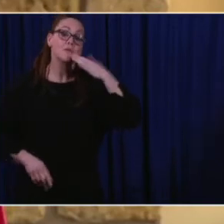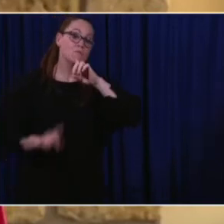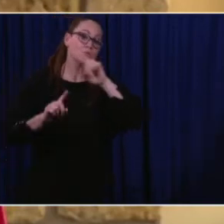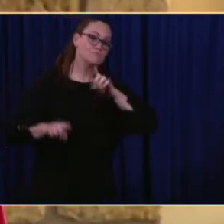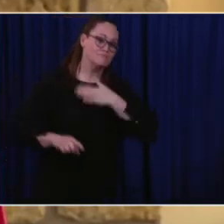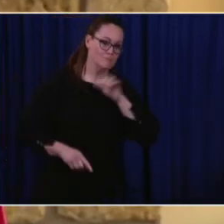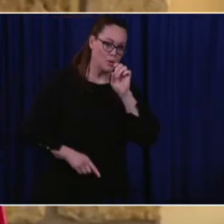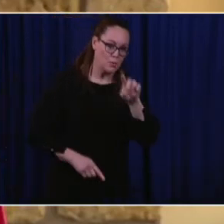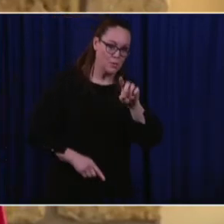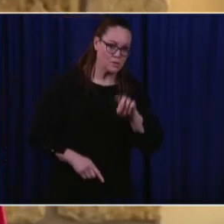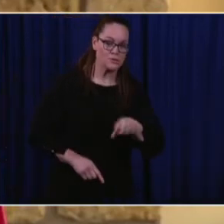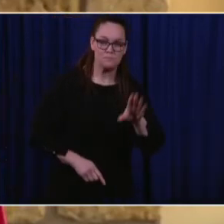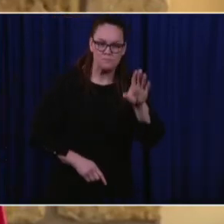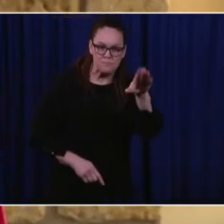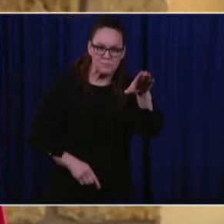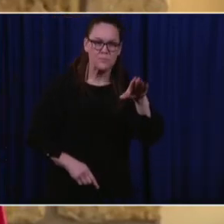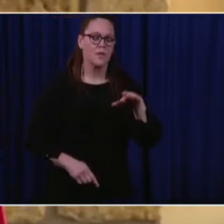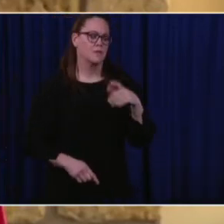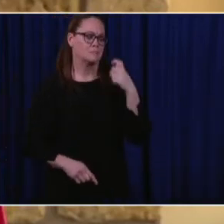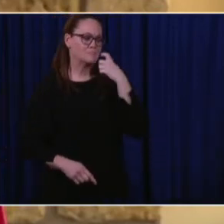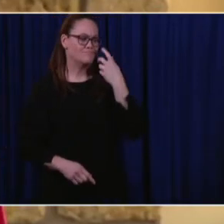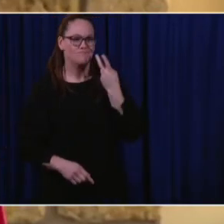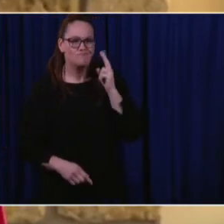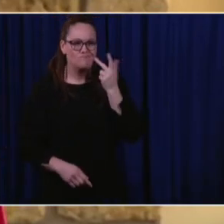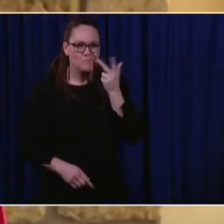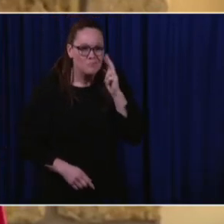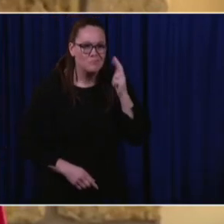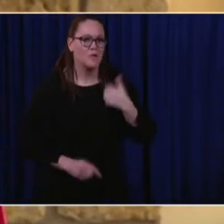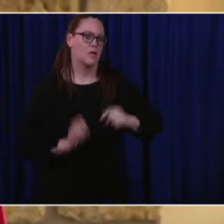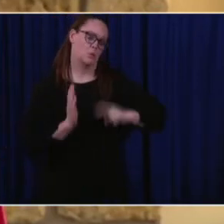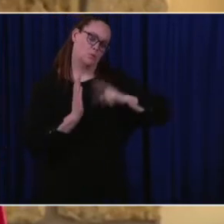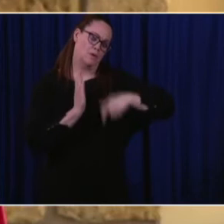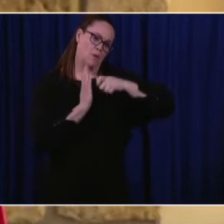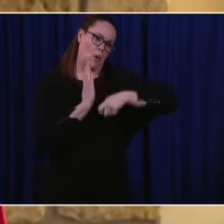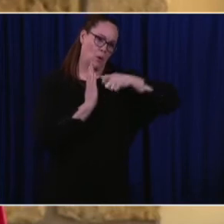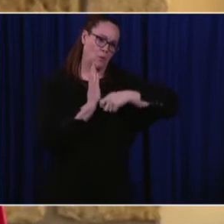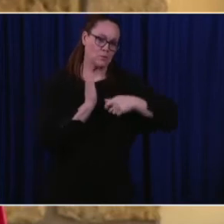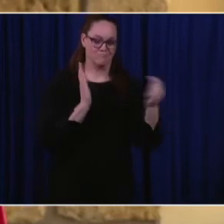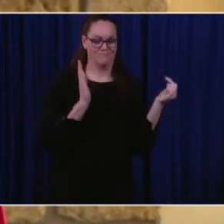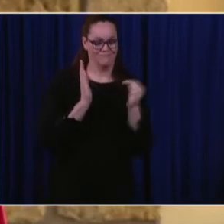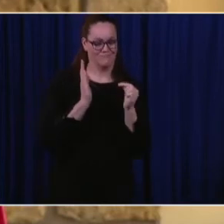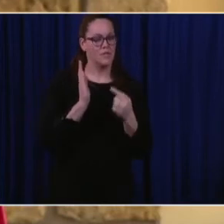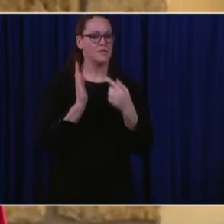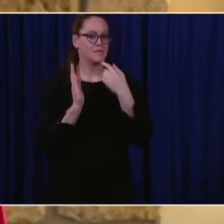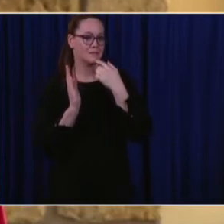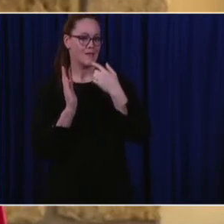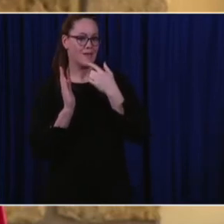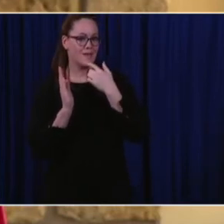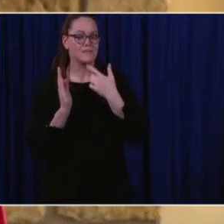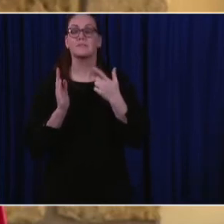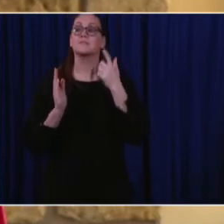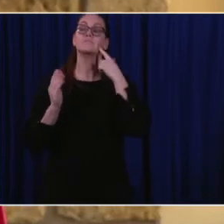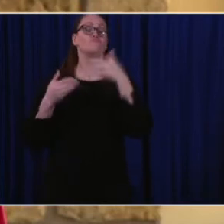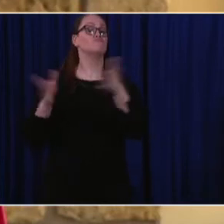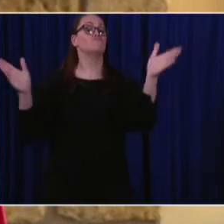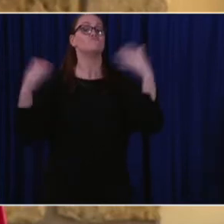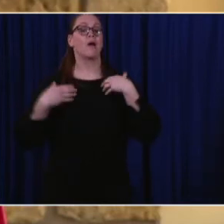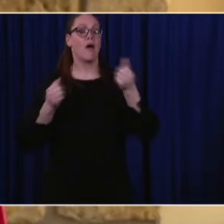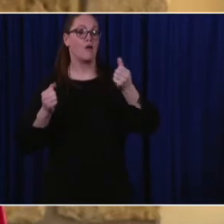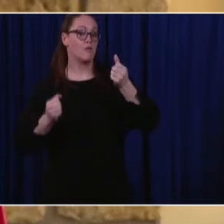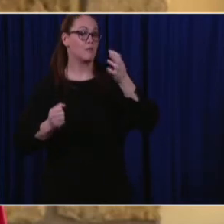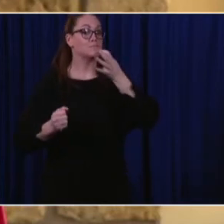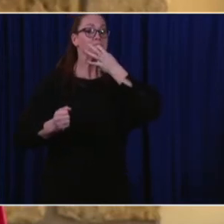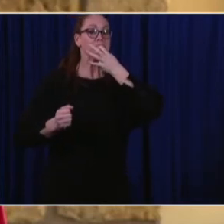Governor, I read an article the other day that said that public health experts have not been recommending curfews. And the